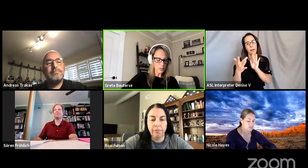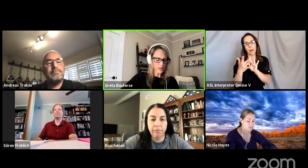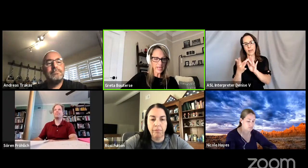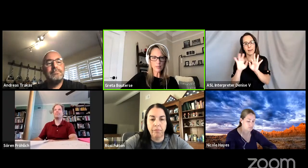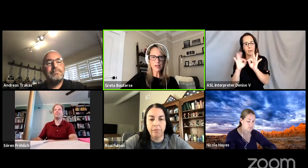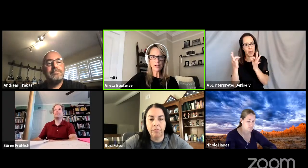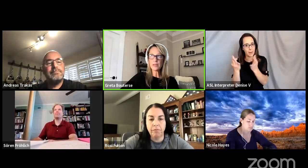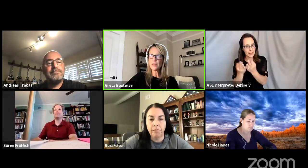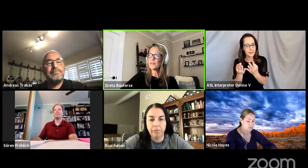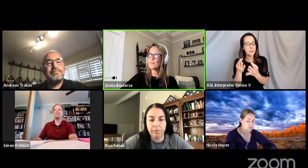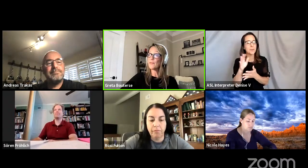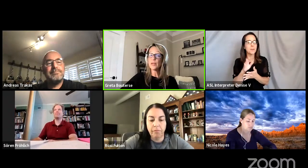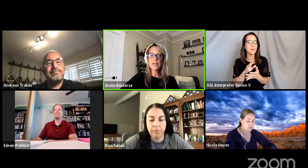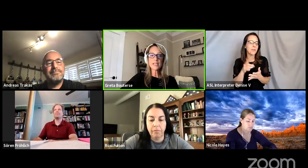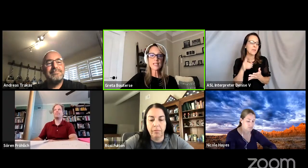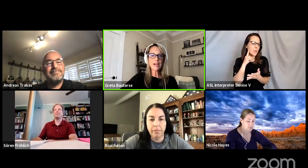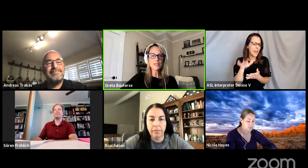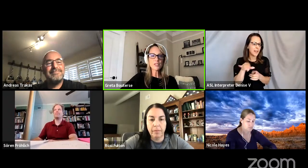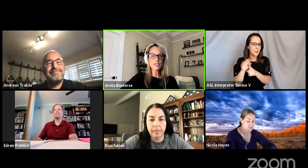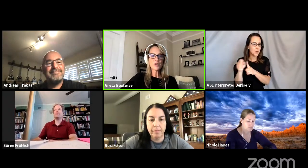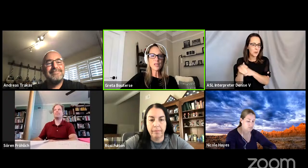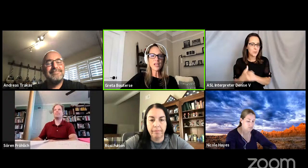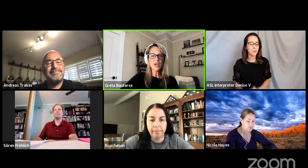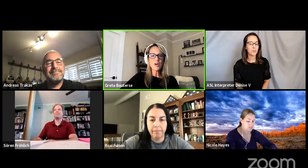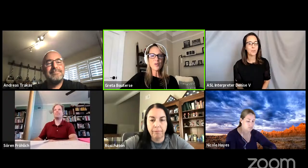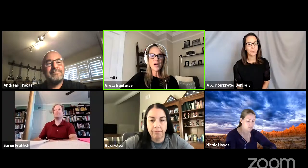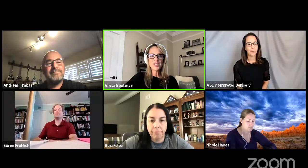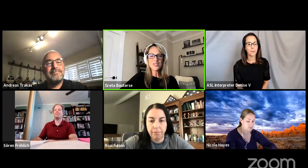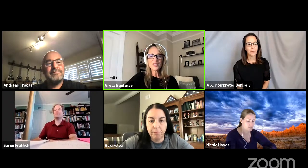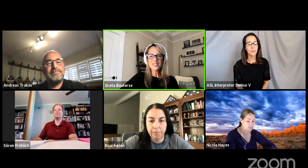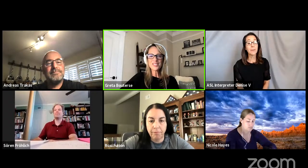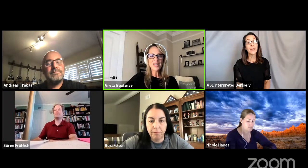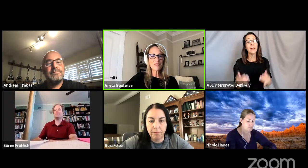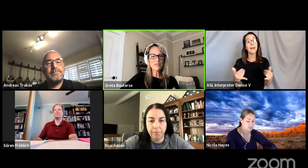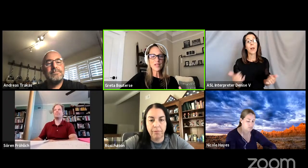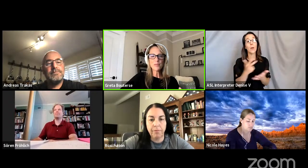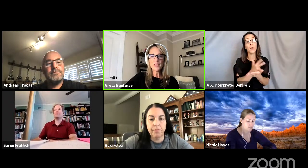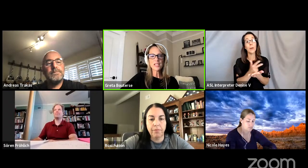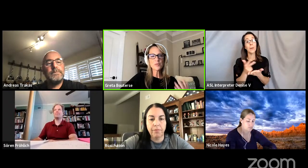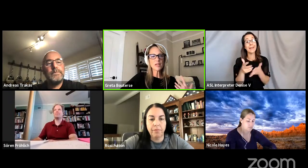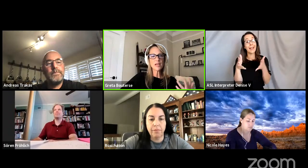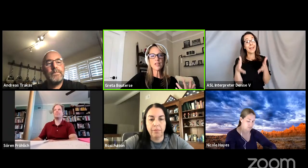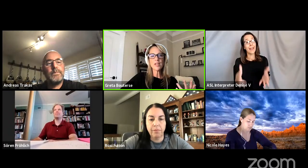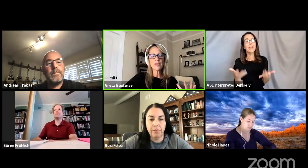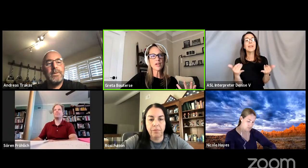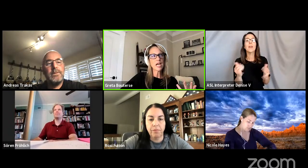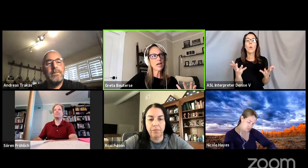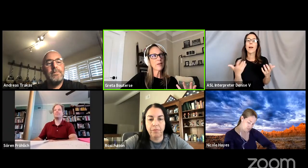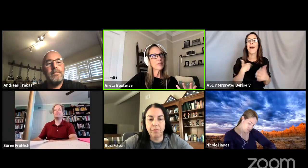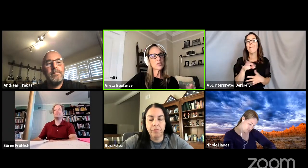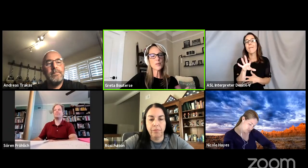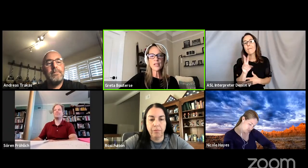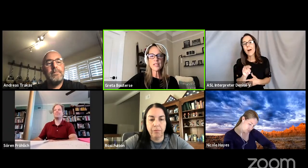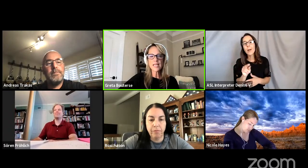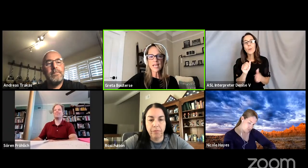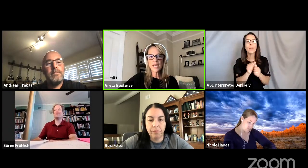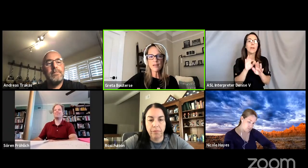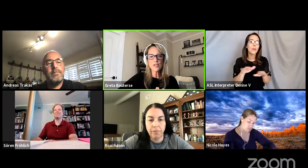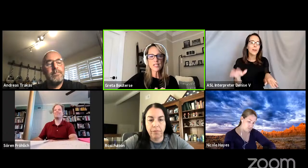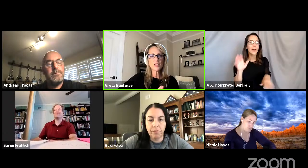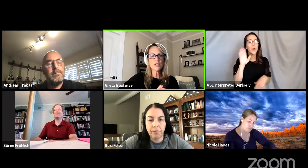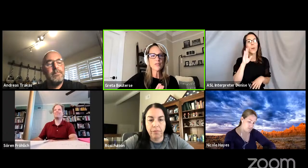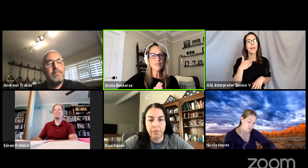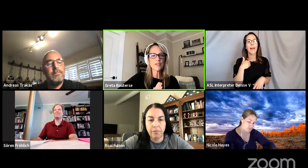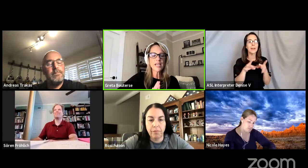as we move ahead, we are 3 weeks left. And so we want to still have fun with the kids. We're going to have another spirit